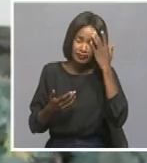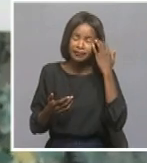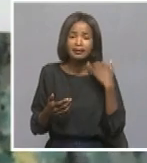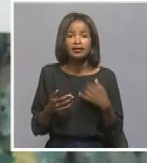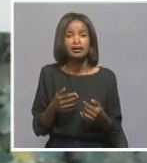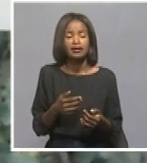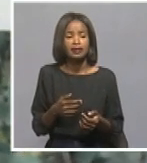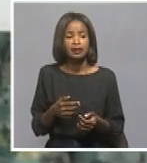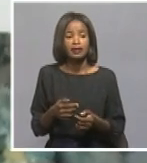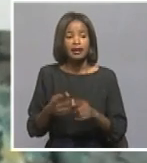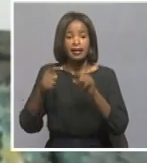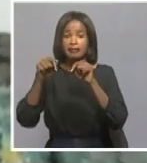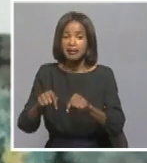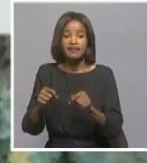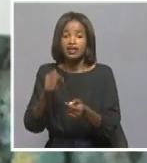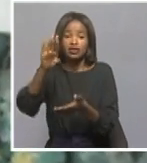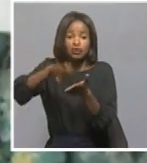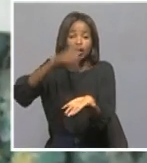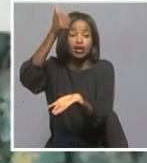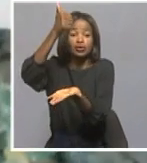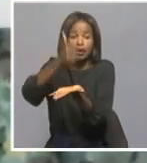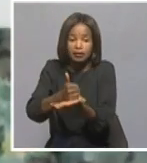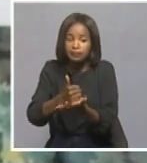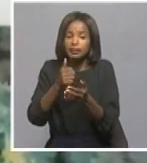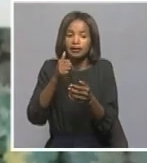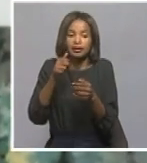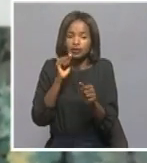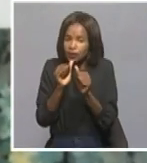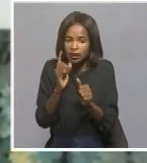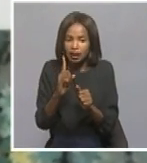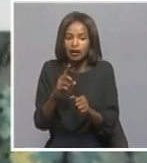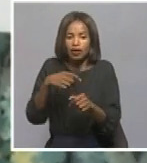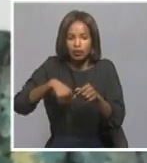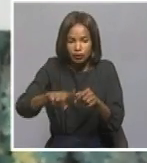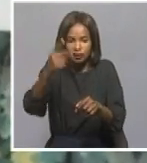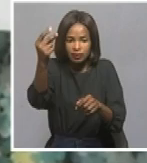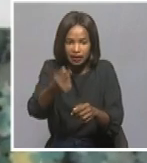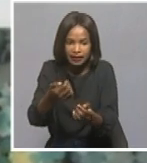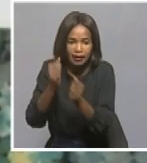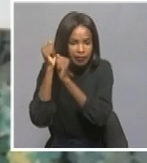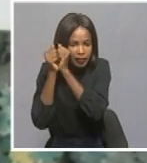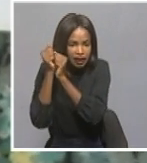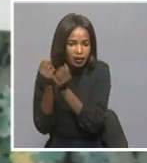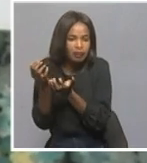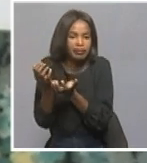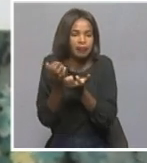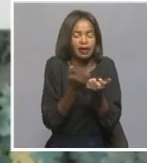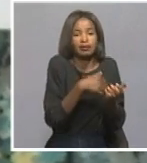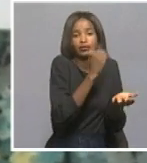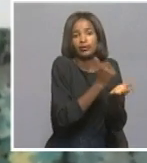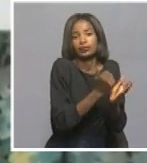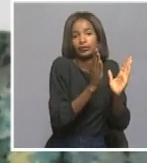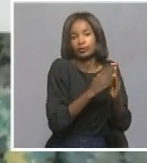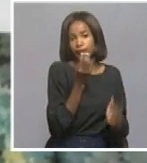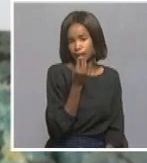a delivery service because of this situation. Now they're even now incorporated that in their business as, you know, continuity to be able to provide, you know,